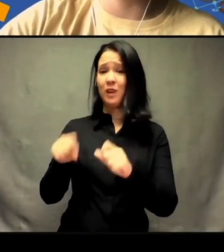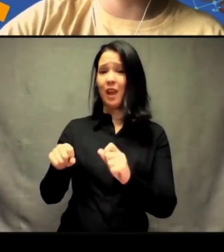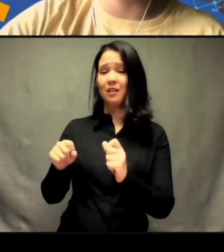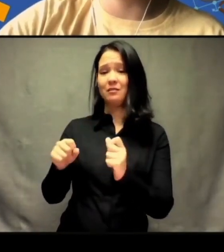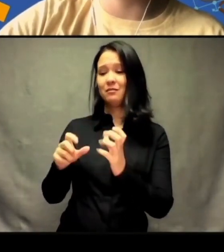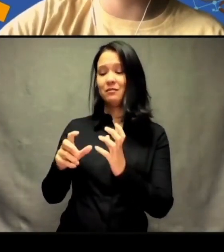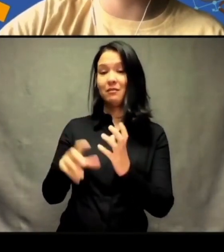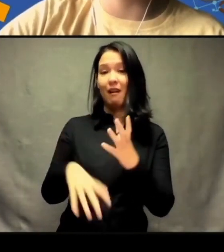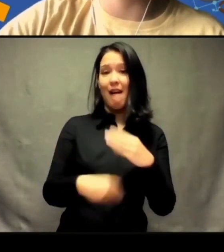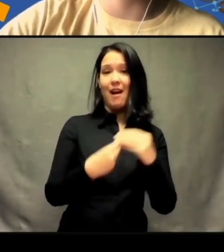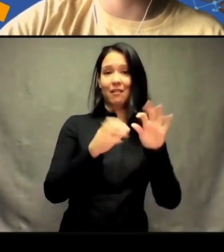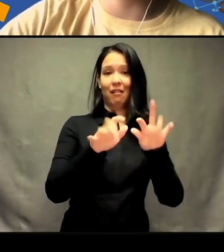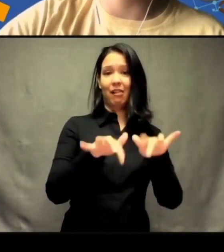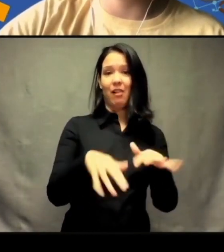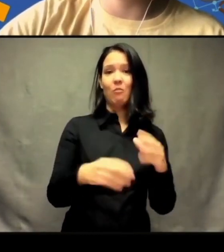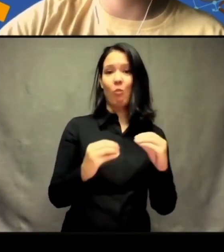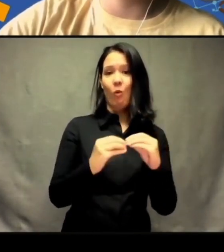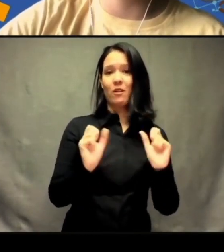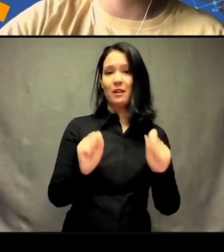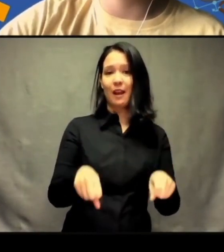add into the chat.